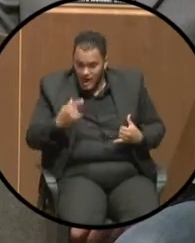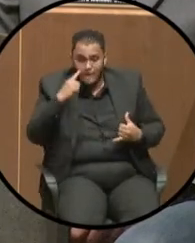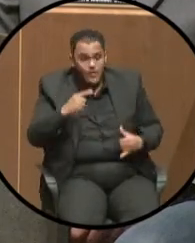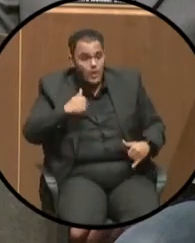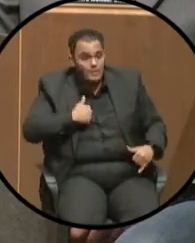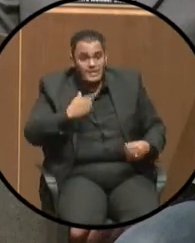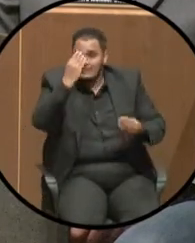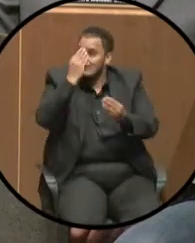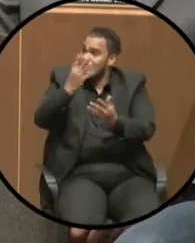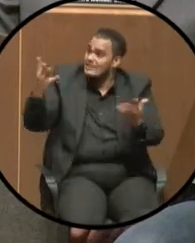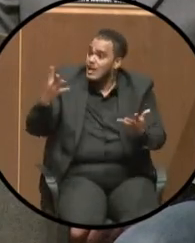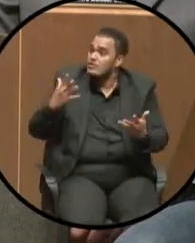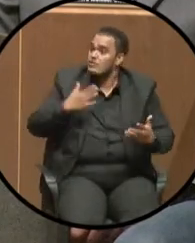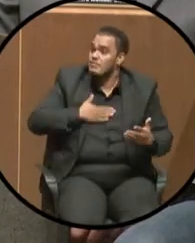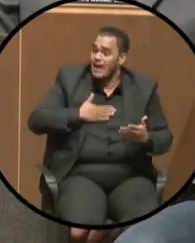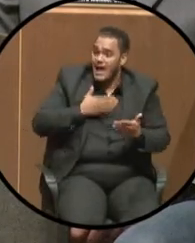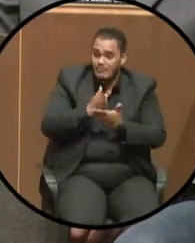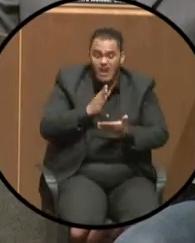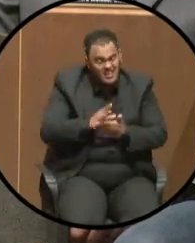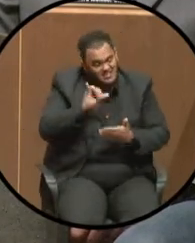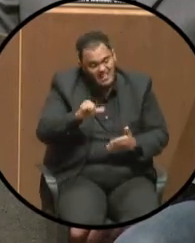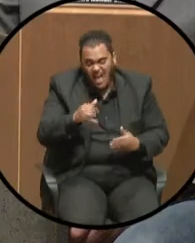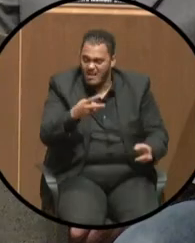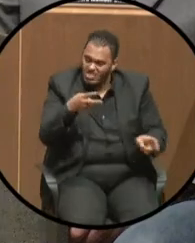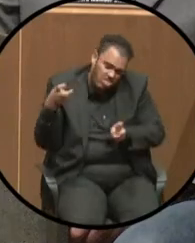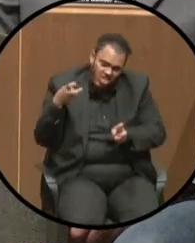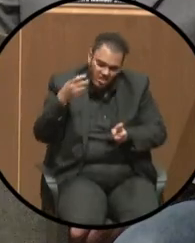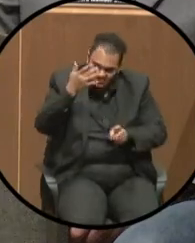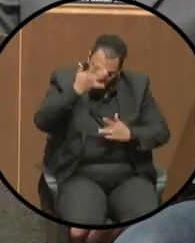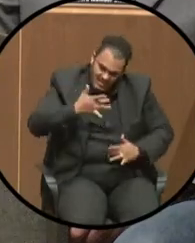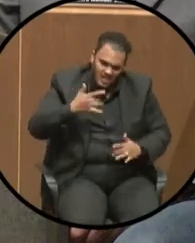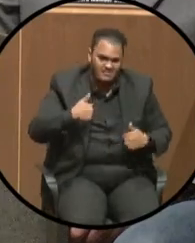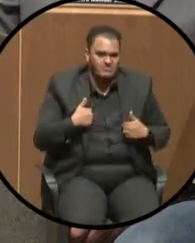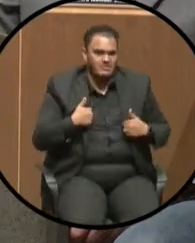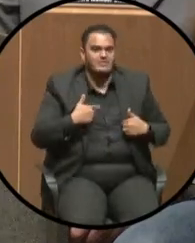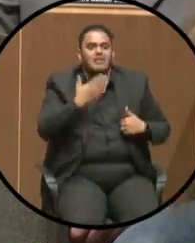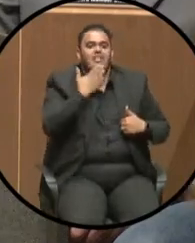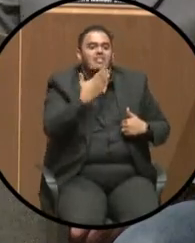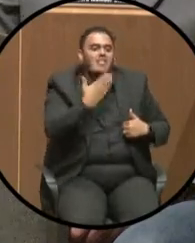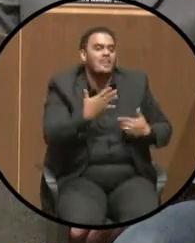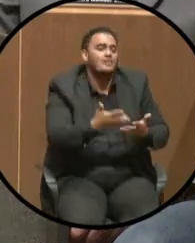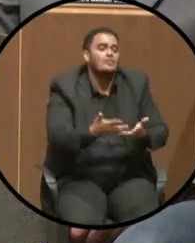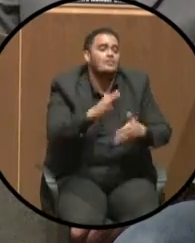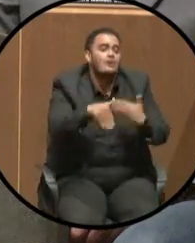my rights makes me sick. Thank you all. Thank you, and God bless you all.